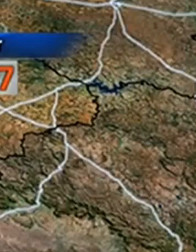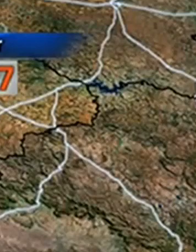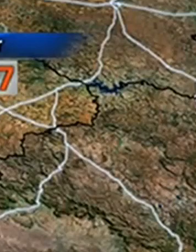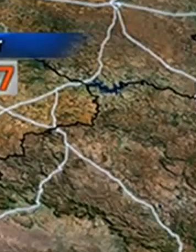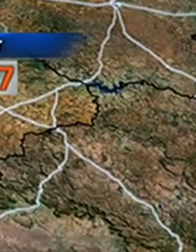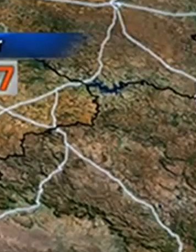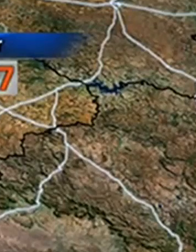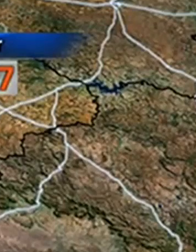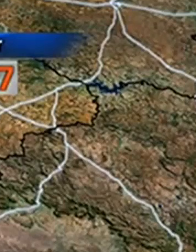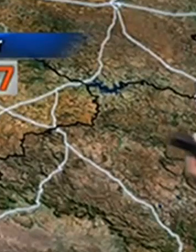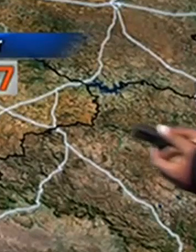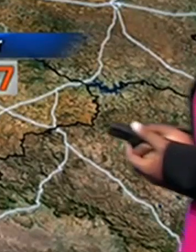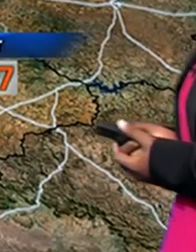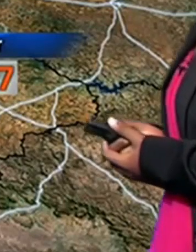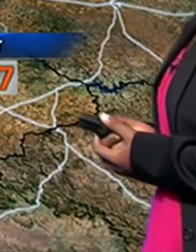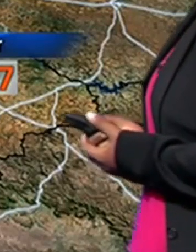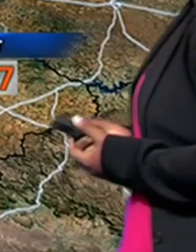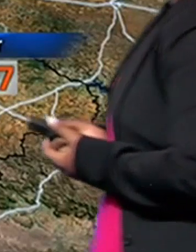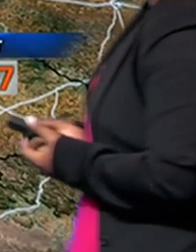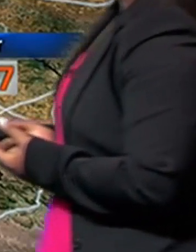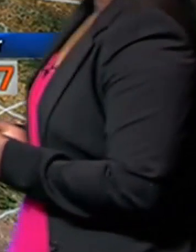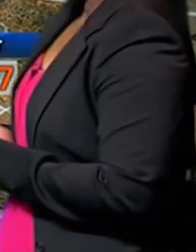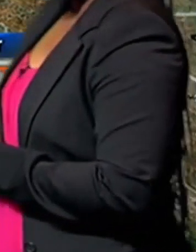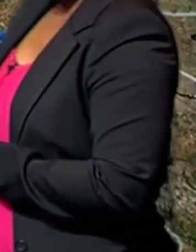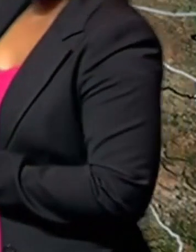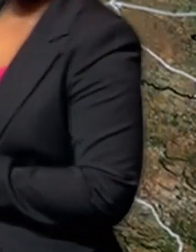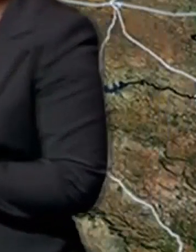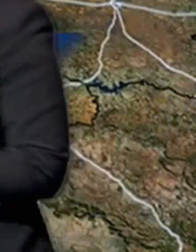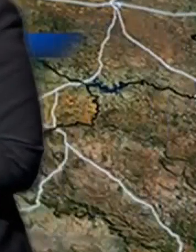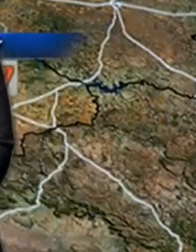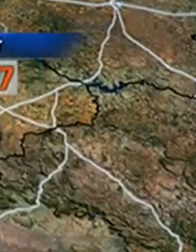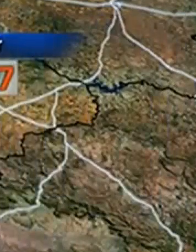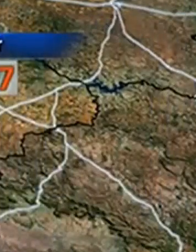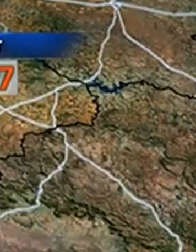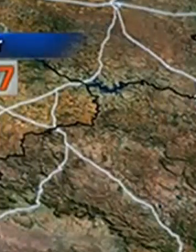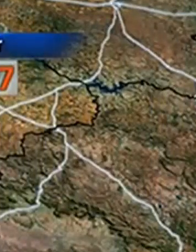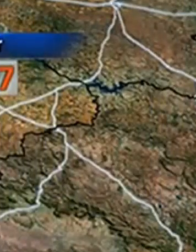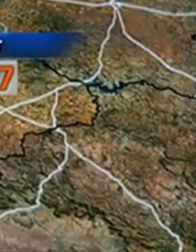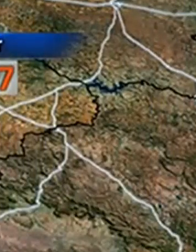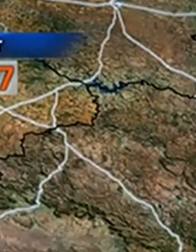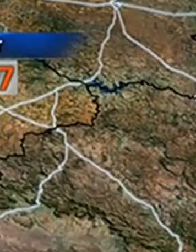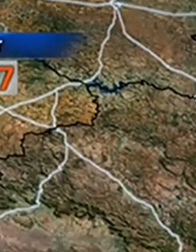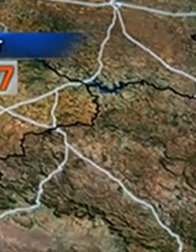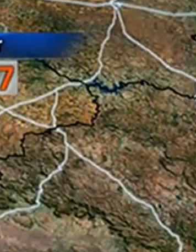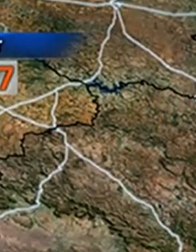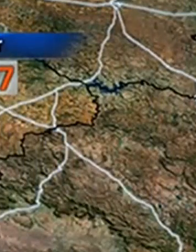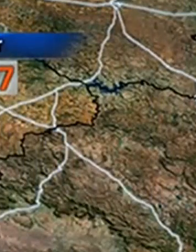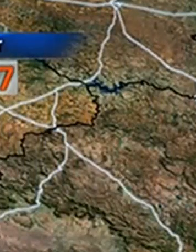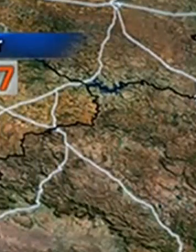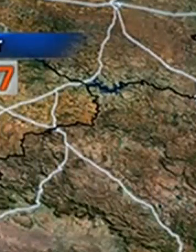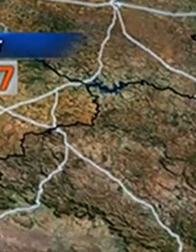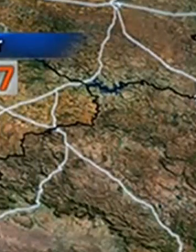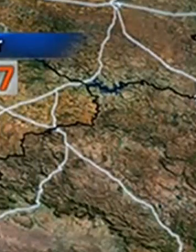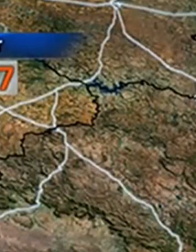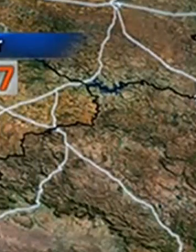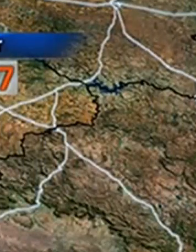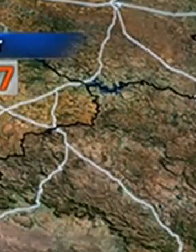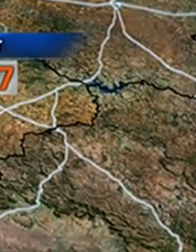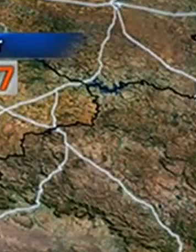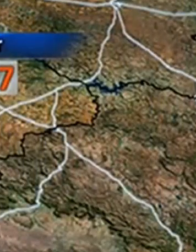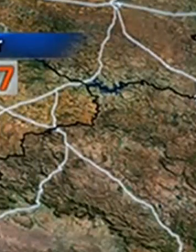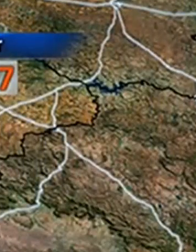di le 30 re lebele province ya ka kwa Eastern Cape teng maletso ya go tlana tsididi mo mosong ka digrata di le 5 me go tla thutafala ka digrata